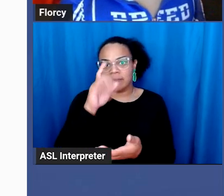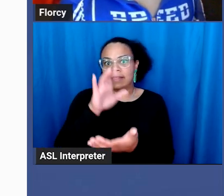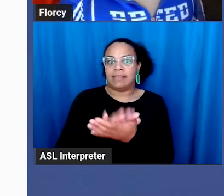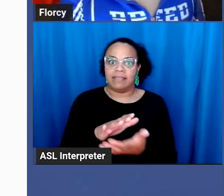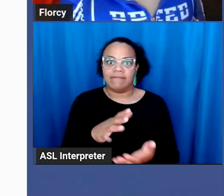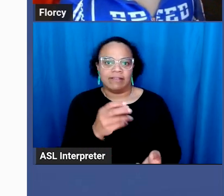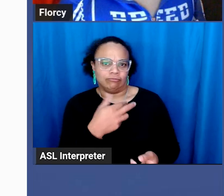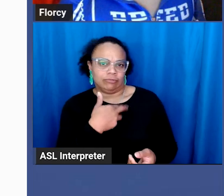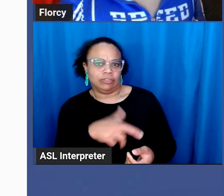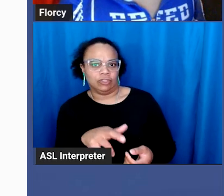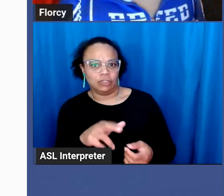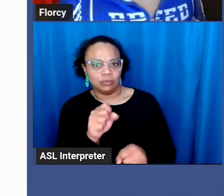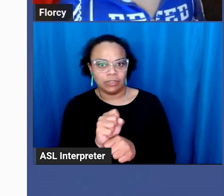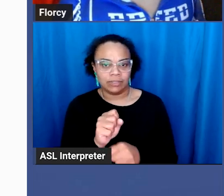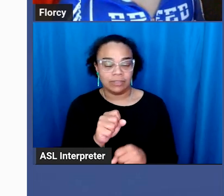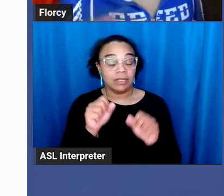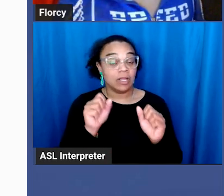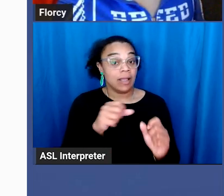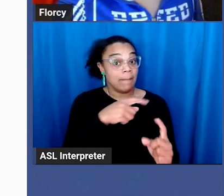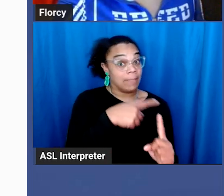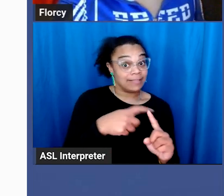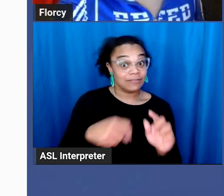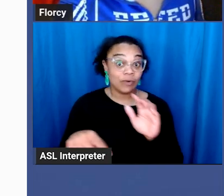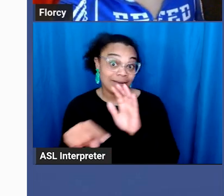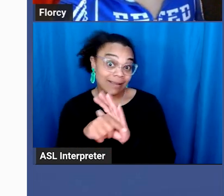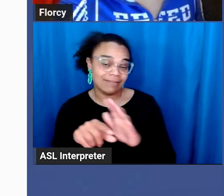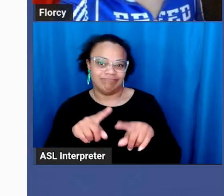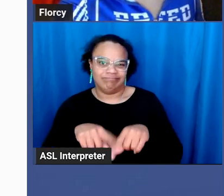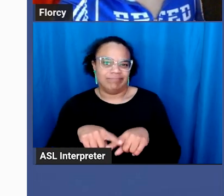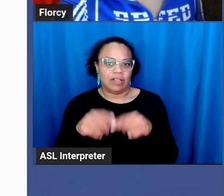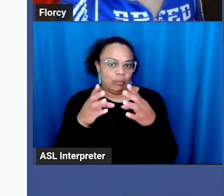negative is really up to the person working the spirit.